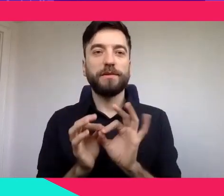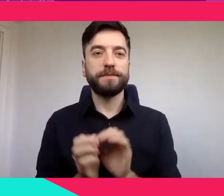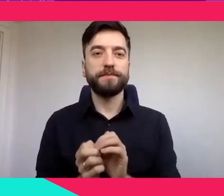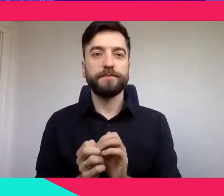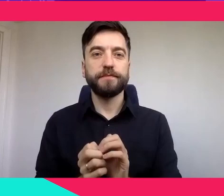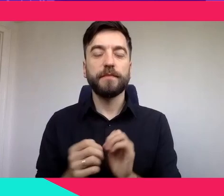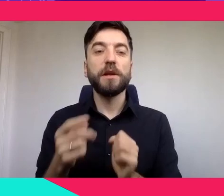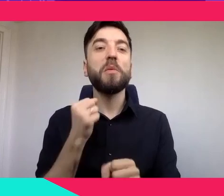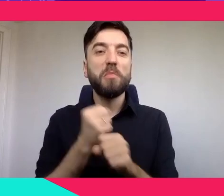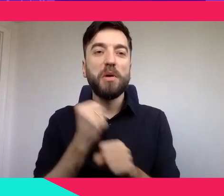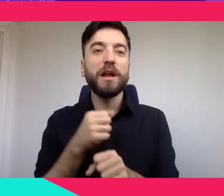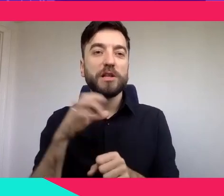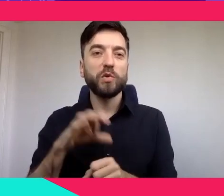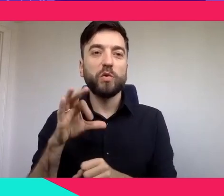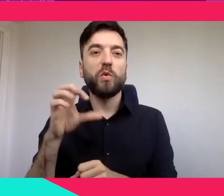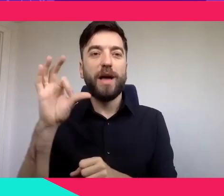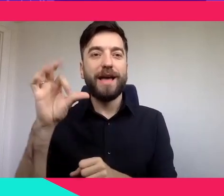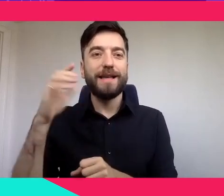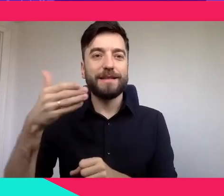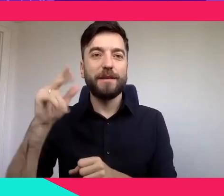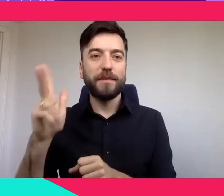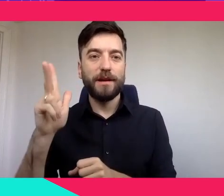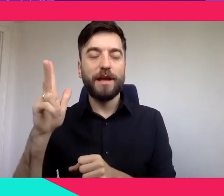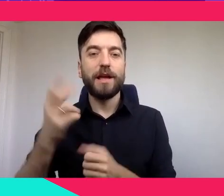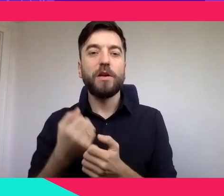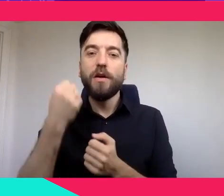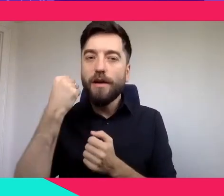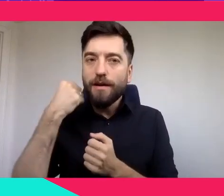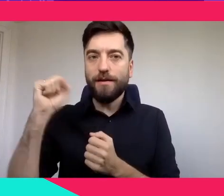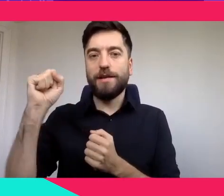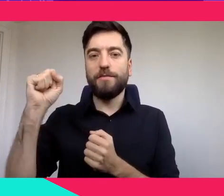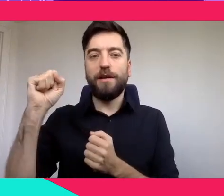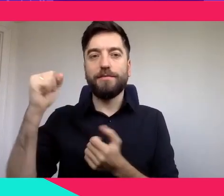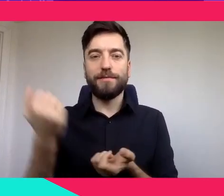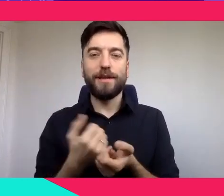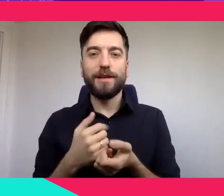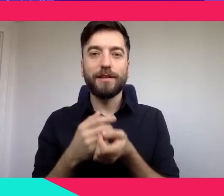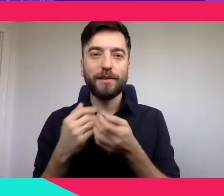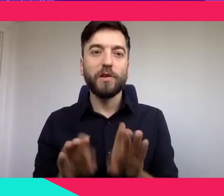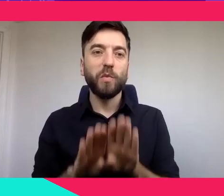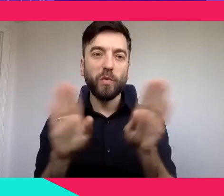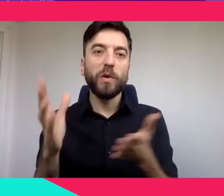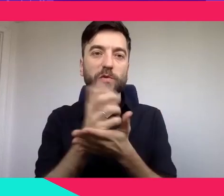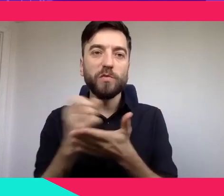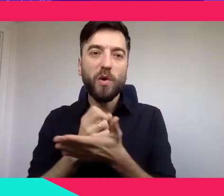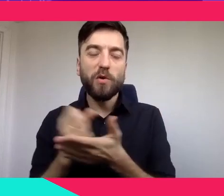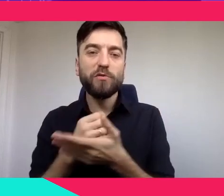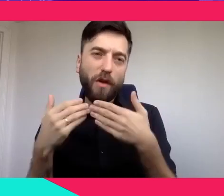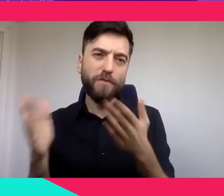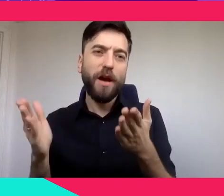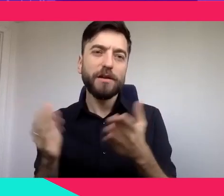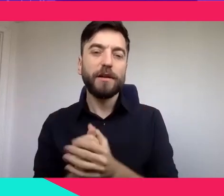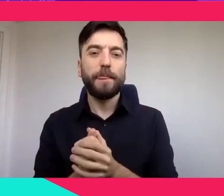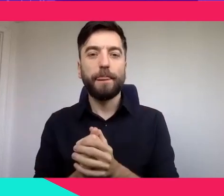about democratization, as I already said. And we have a strategy that is currently